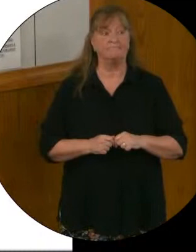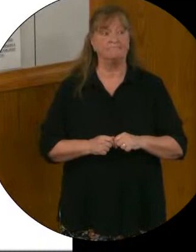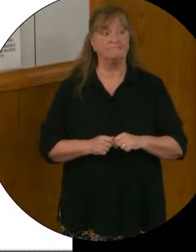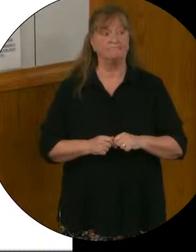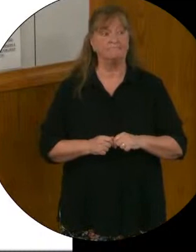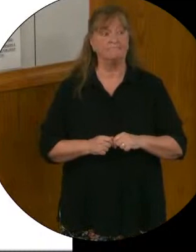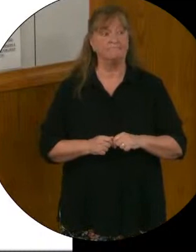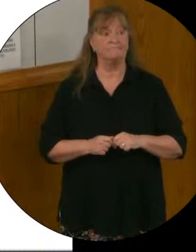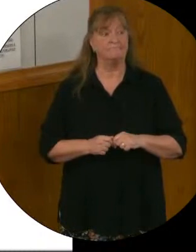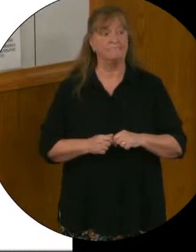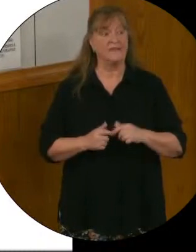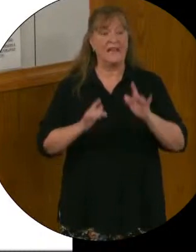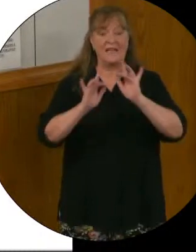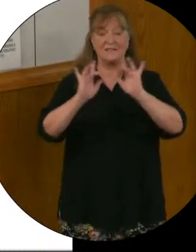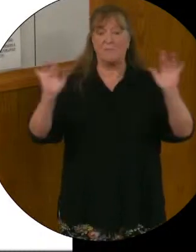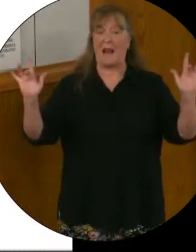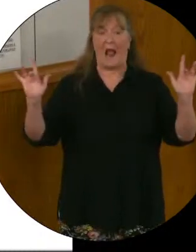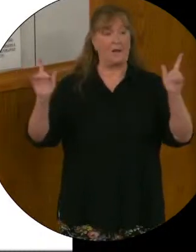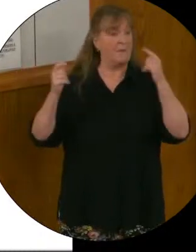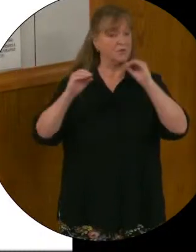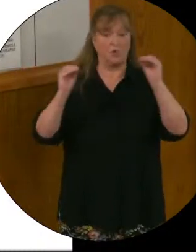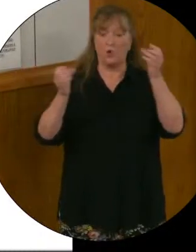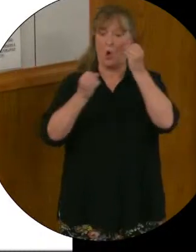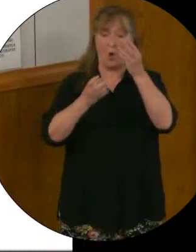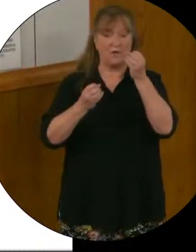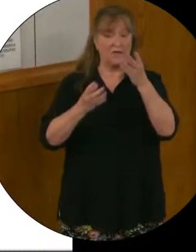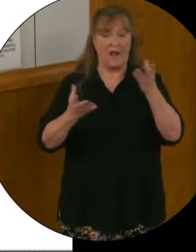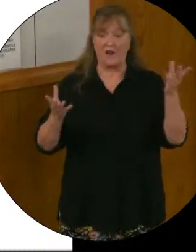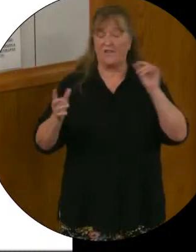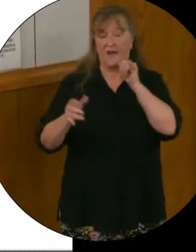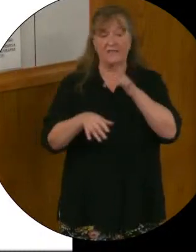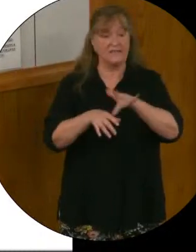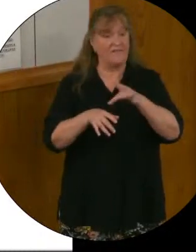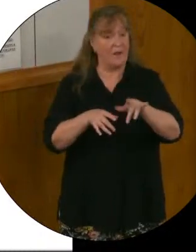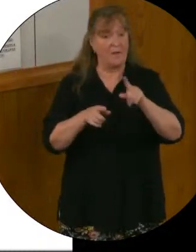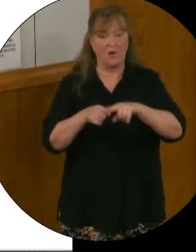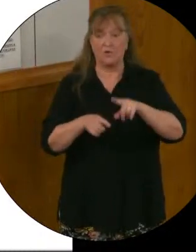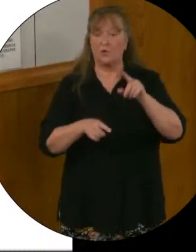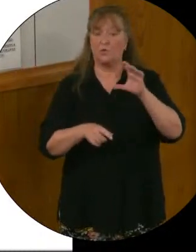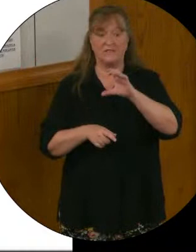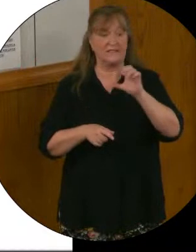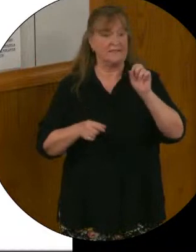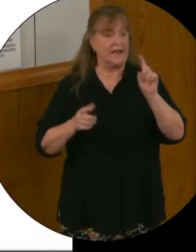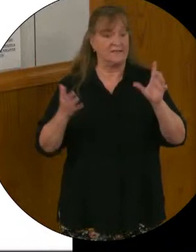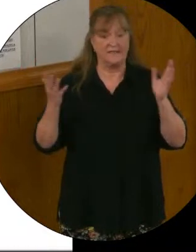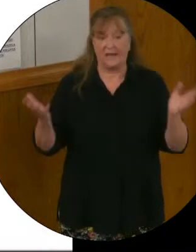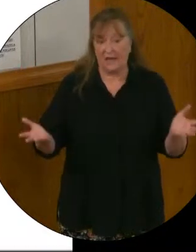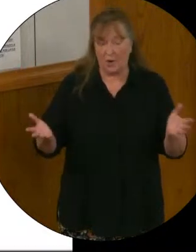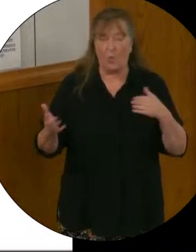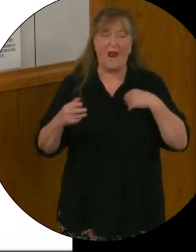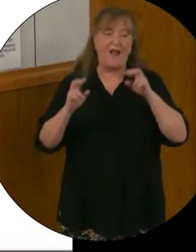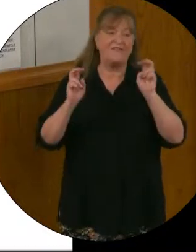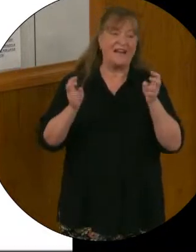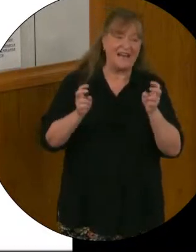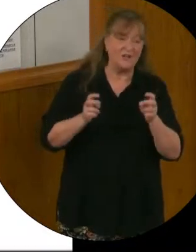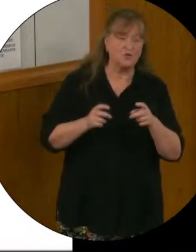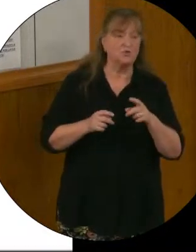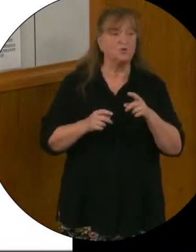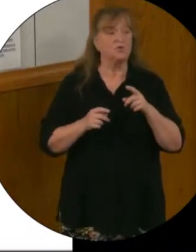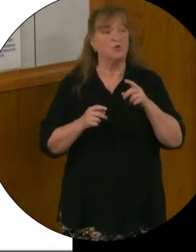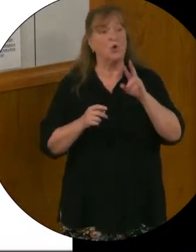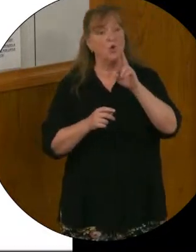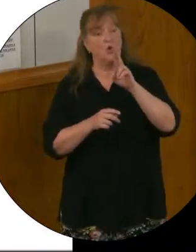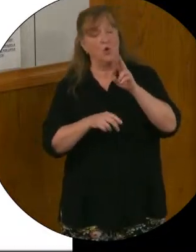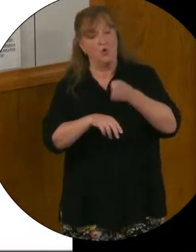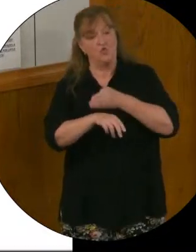is blank because there's no data, large district data available to compare with CCSD. We have an issue with reading